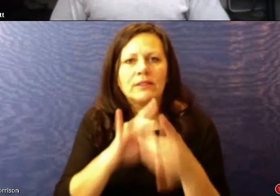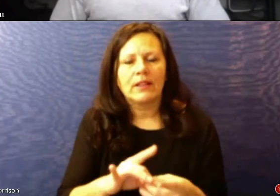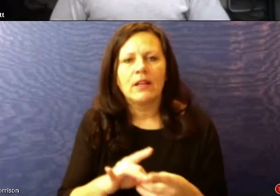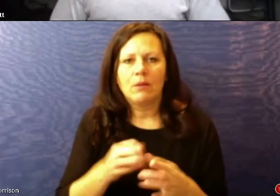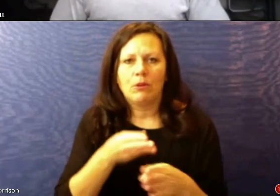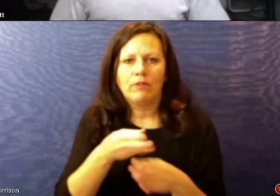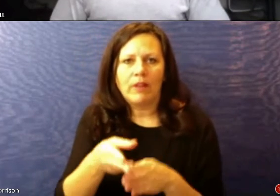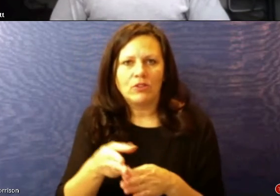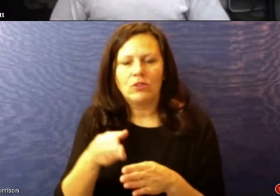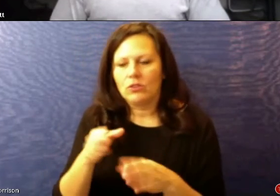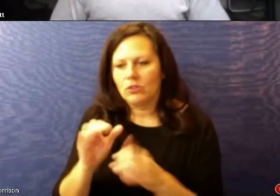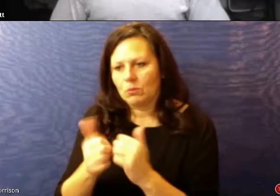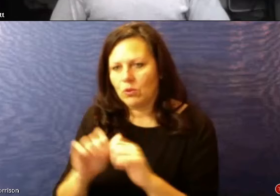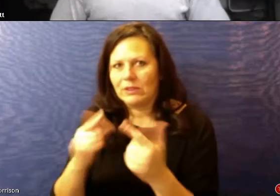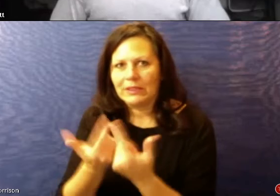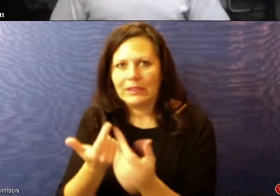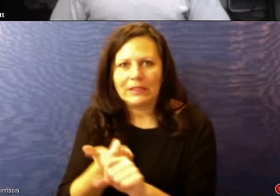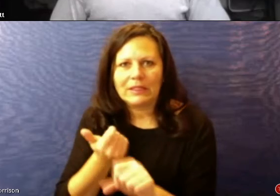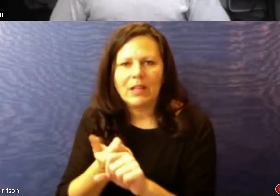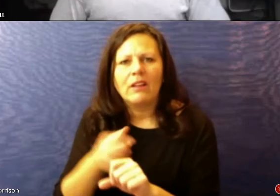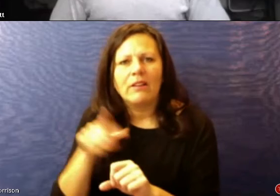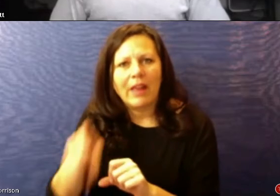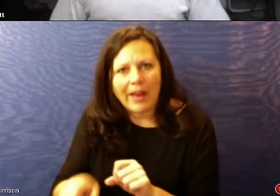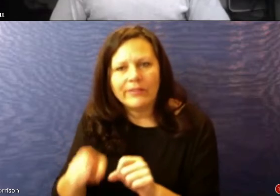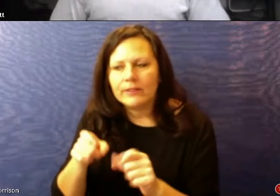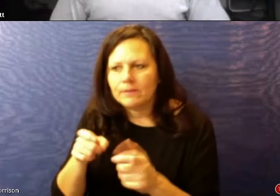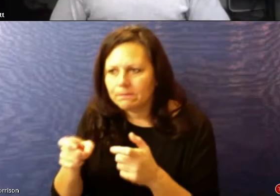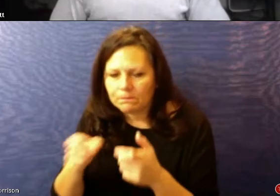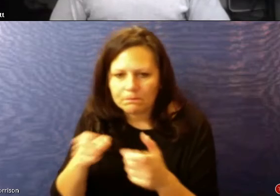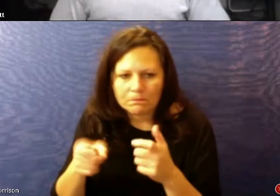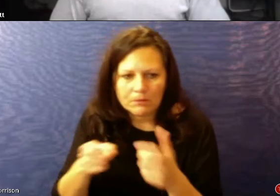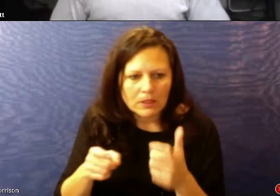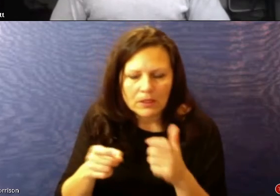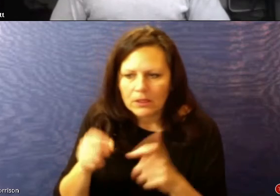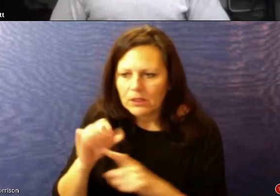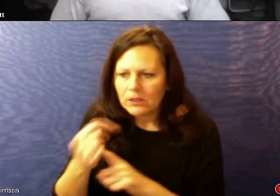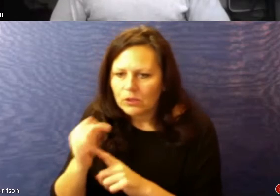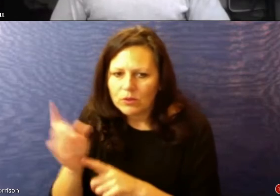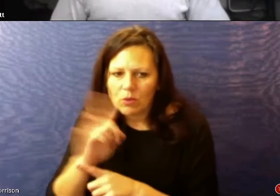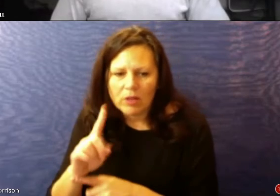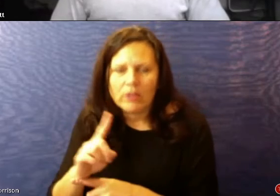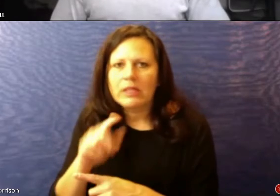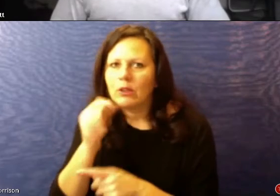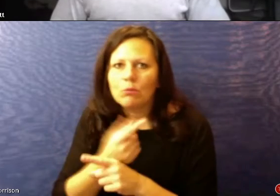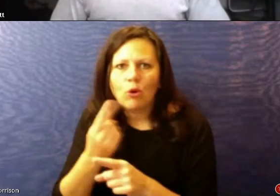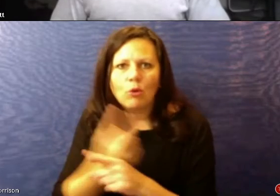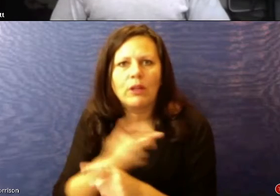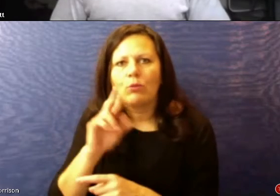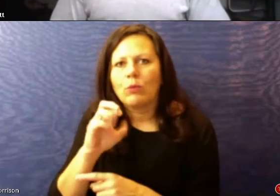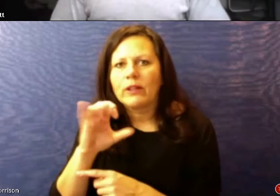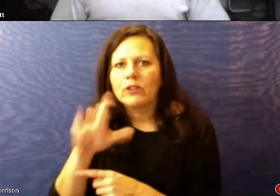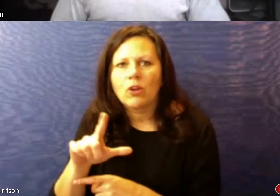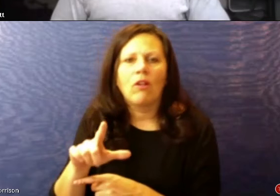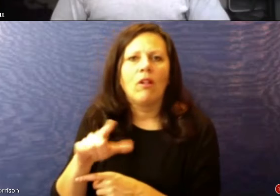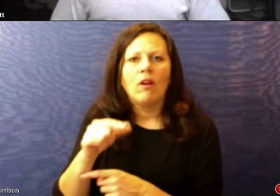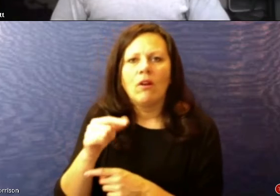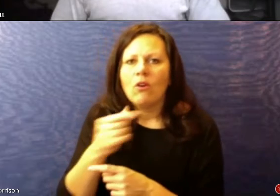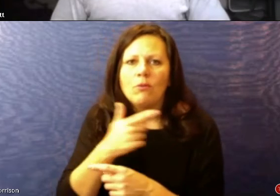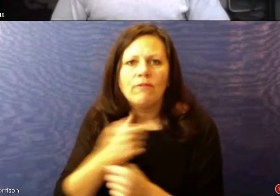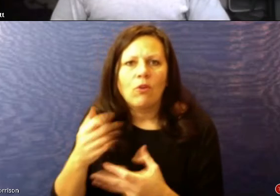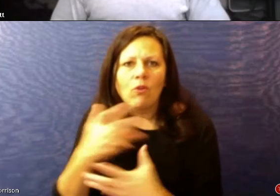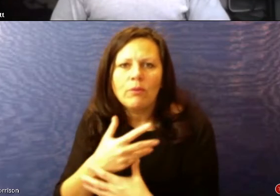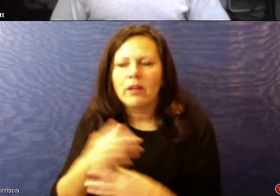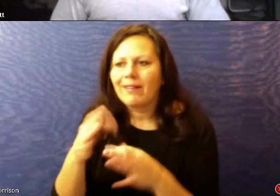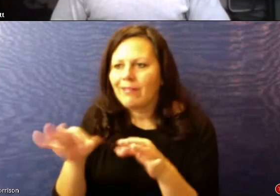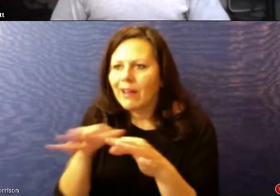leagues having to, you know, deal with incidents of inappropriate racial, homophobic behavior, language. Are there any steps